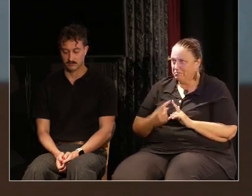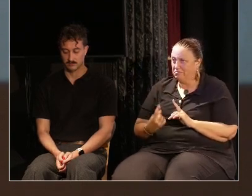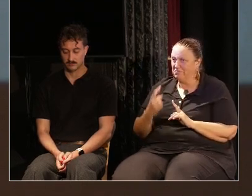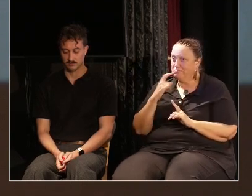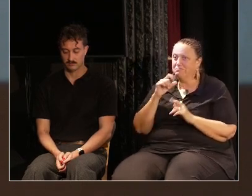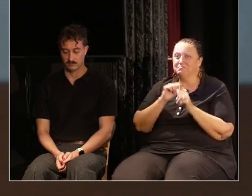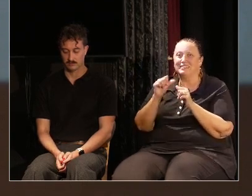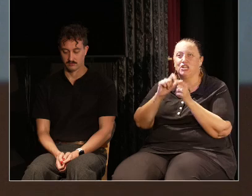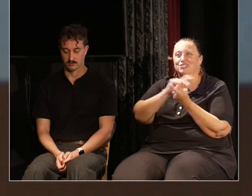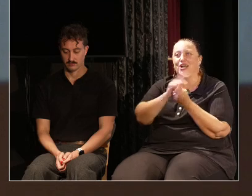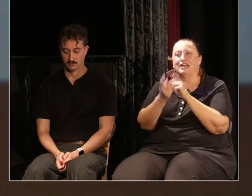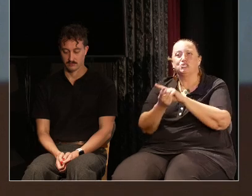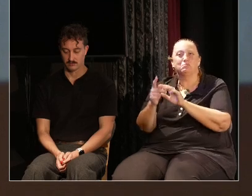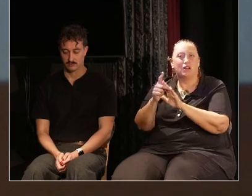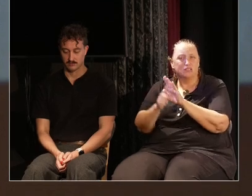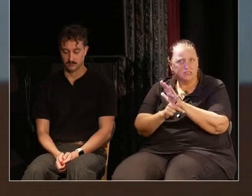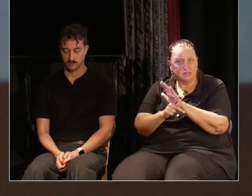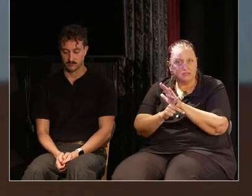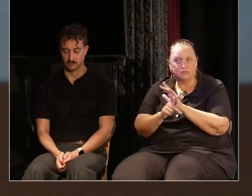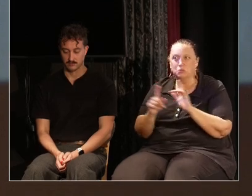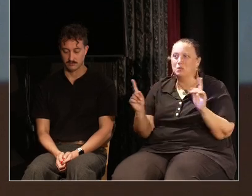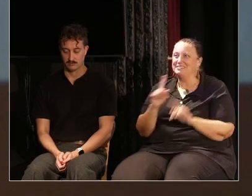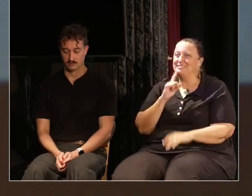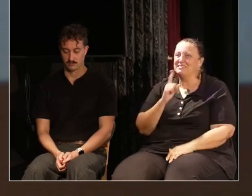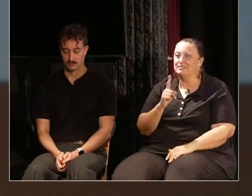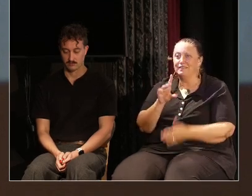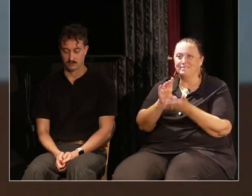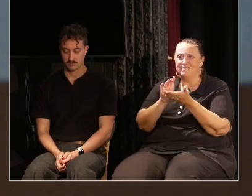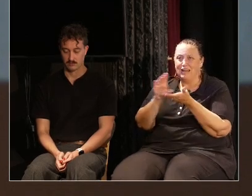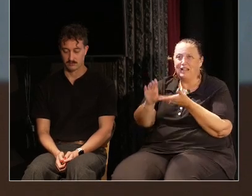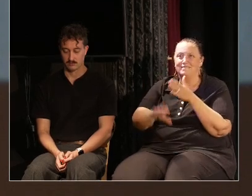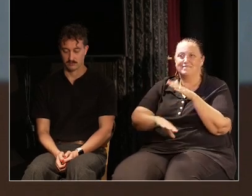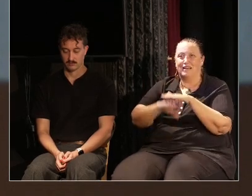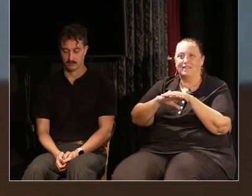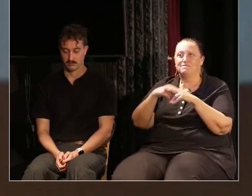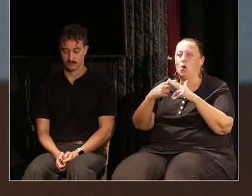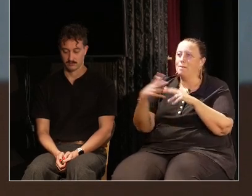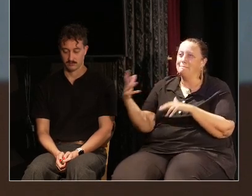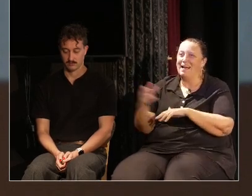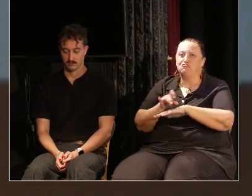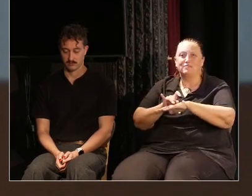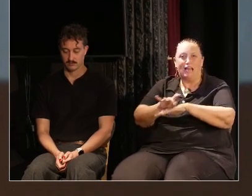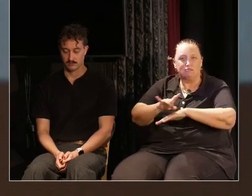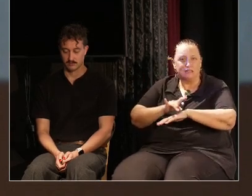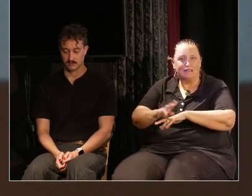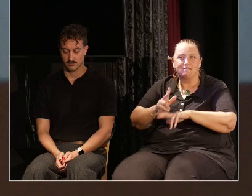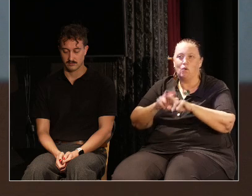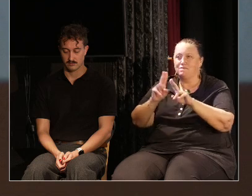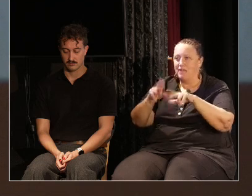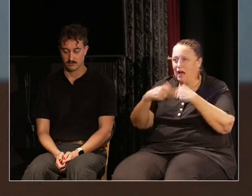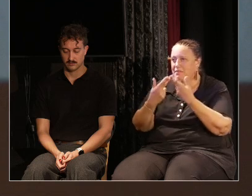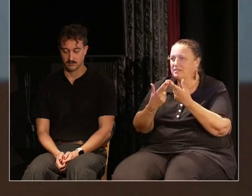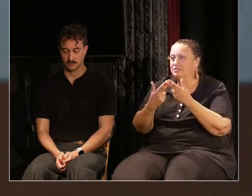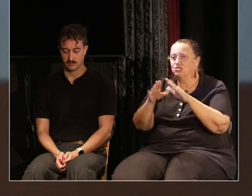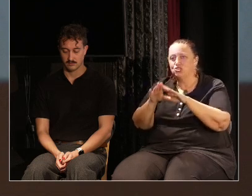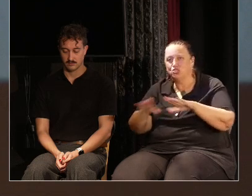change in policy and tact is sort of that your fully funded sort of your mandatory counselling support for families and children and your